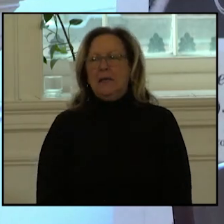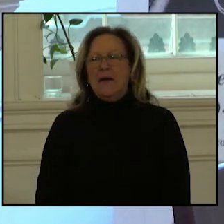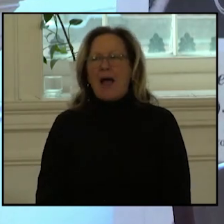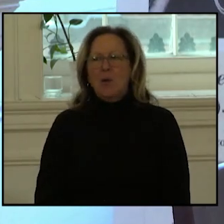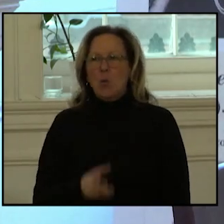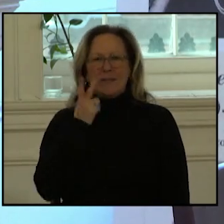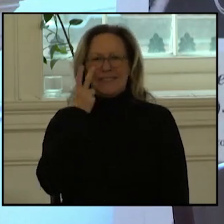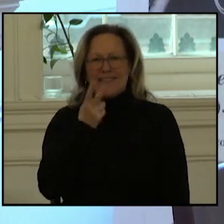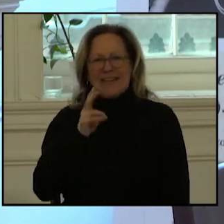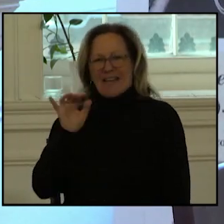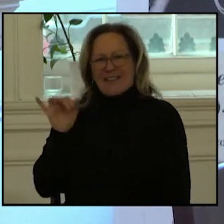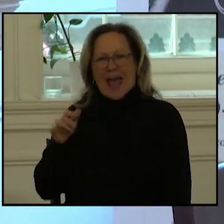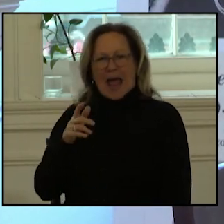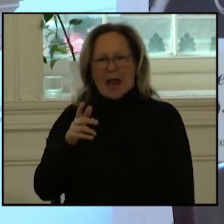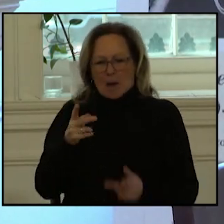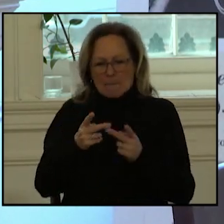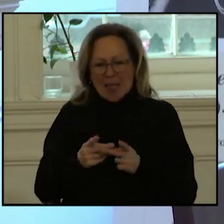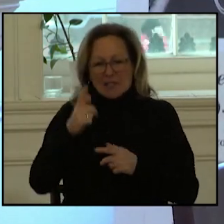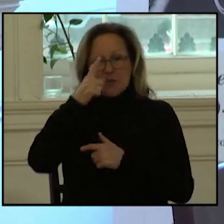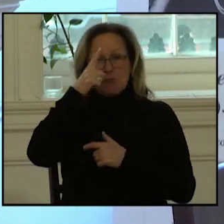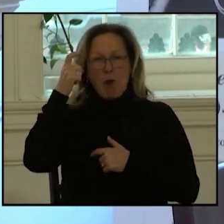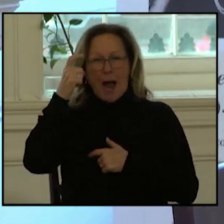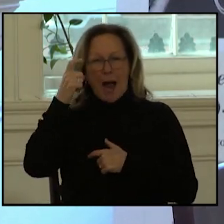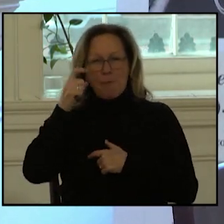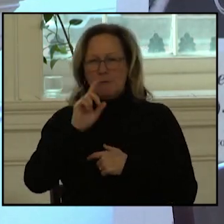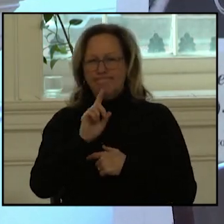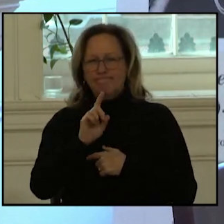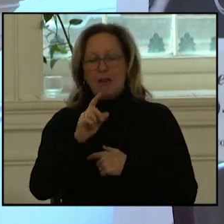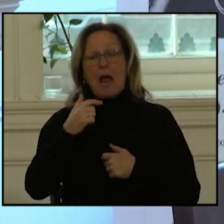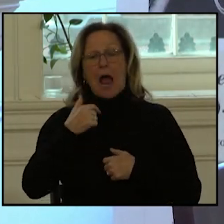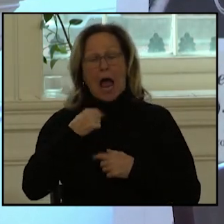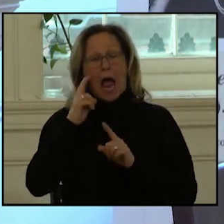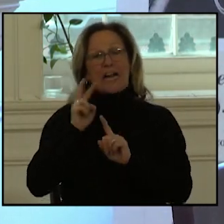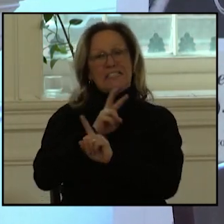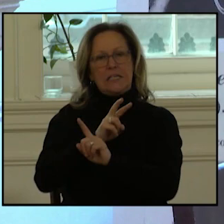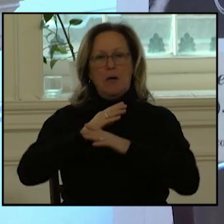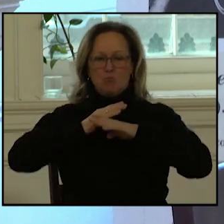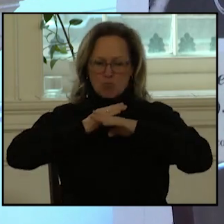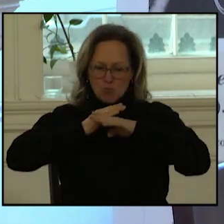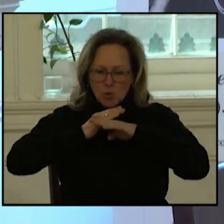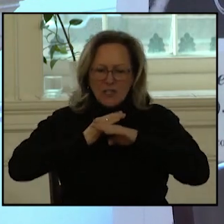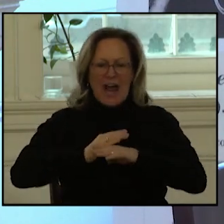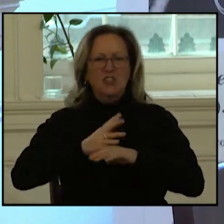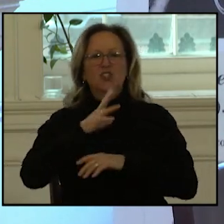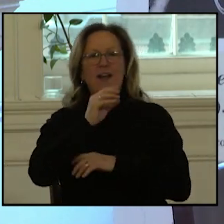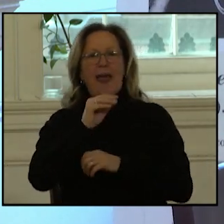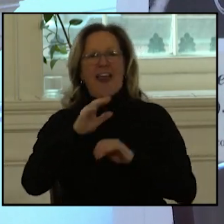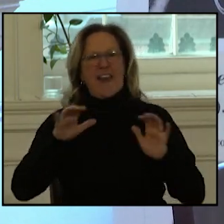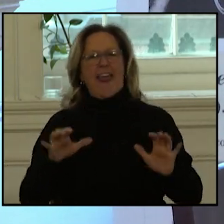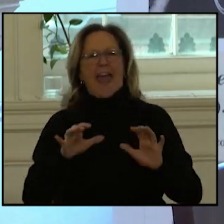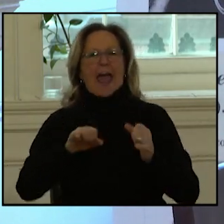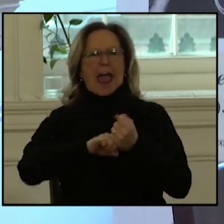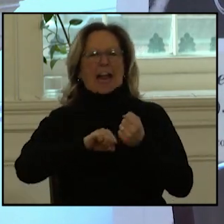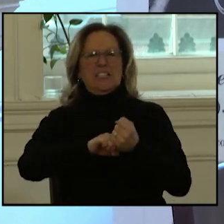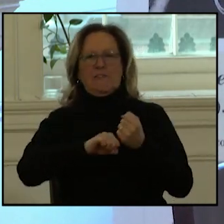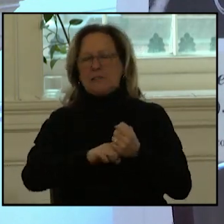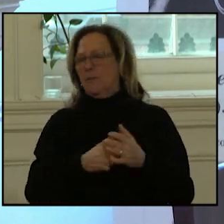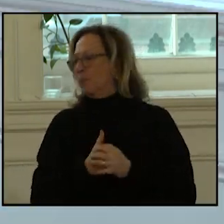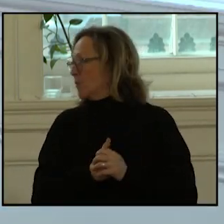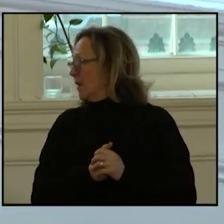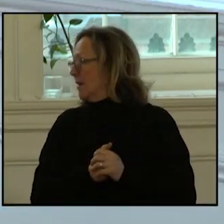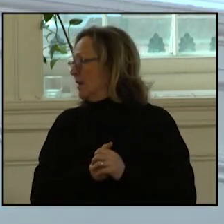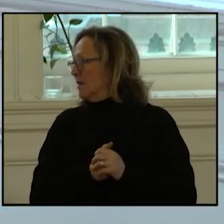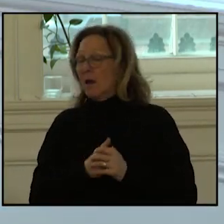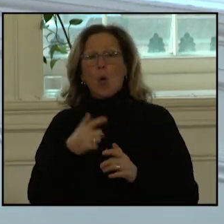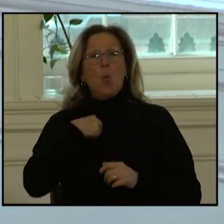I don't see it as a place of trauma. I see it as a place of protection and activism. That's how I see it, right? Well, we gotta get more of the public